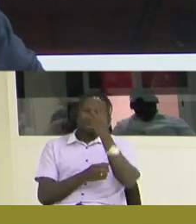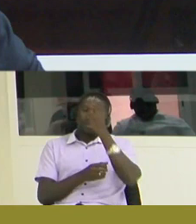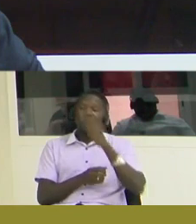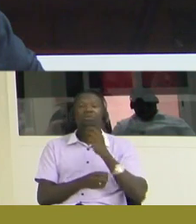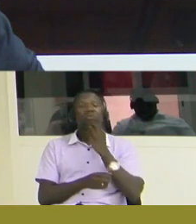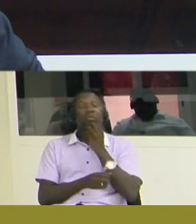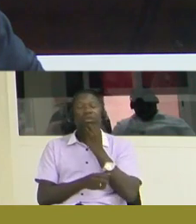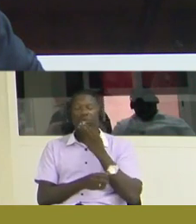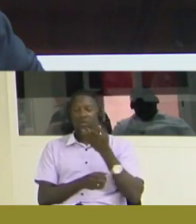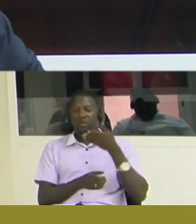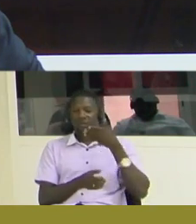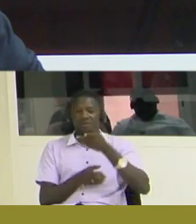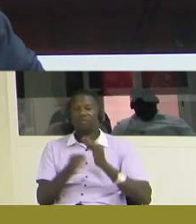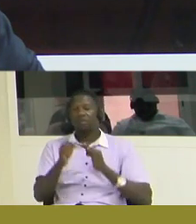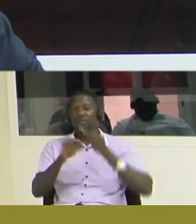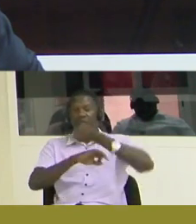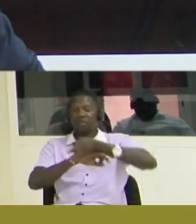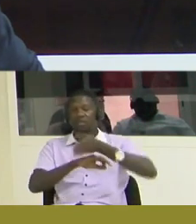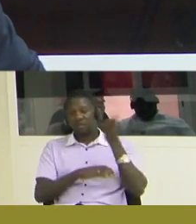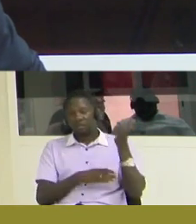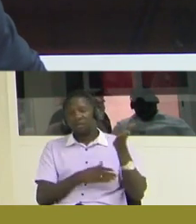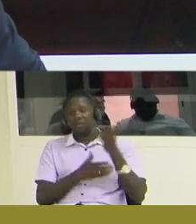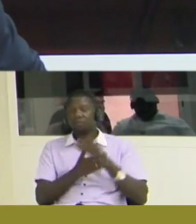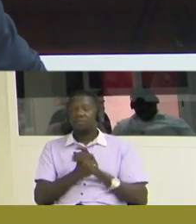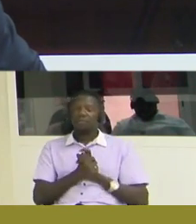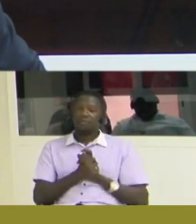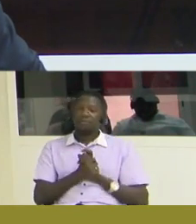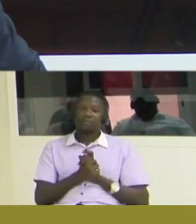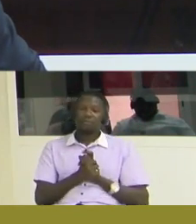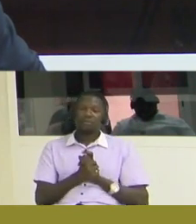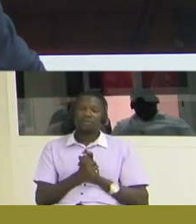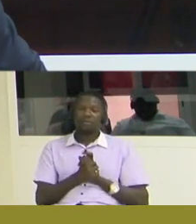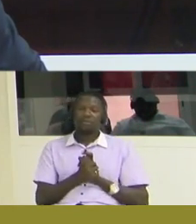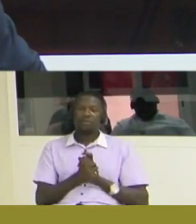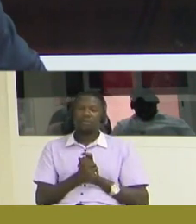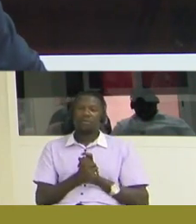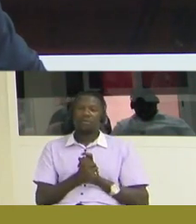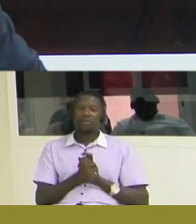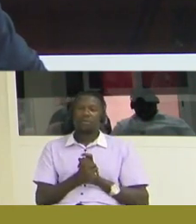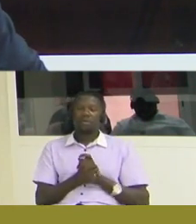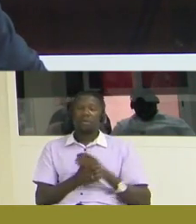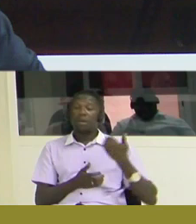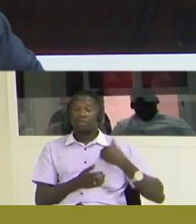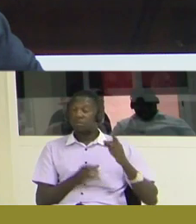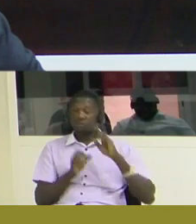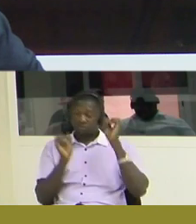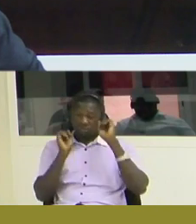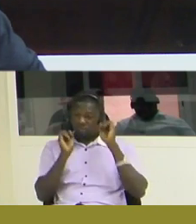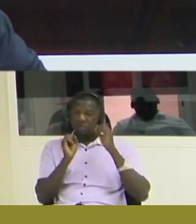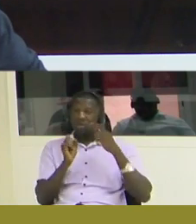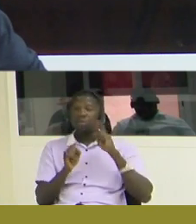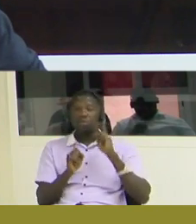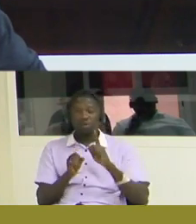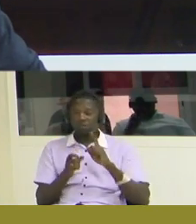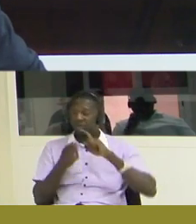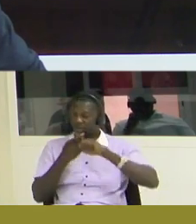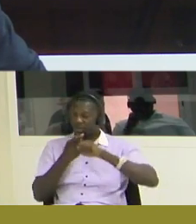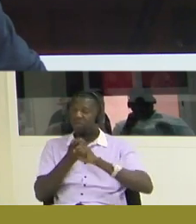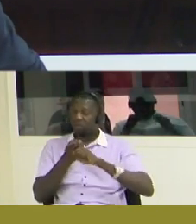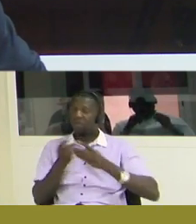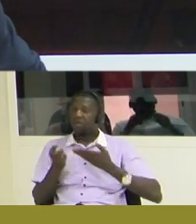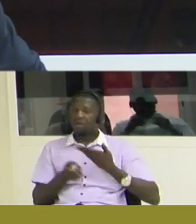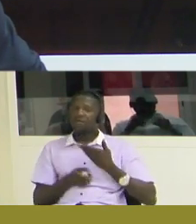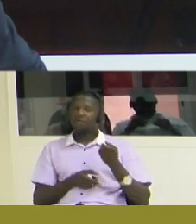our fahara mol melanda bury Bhatia been tamale people didn't blue but we are